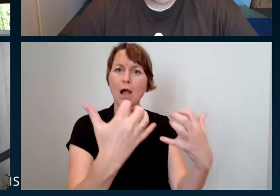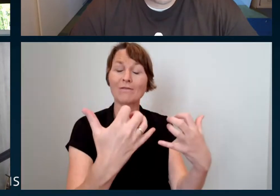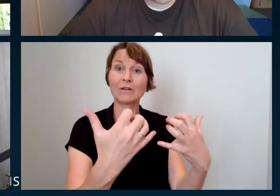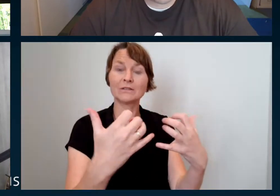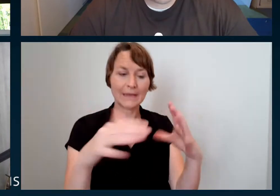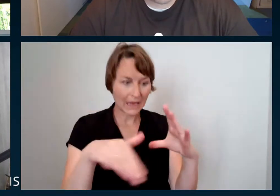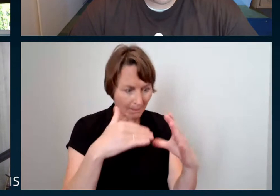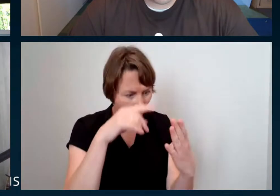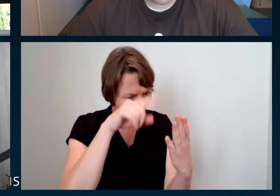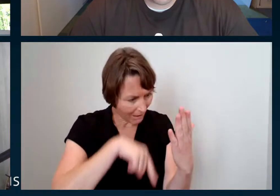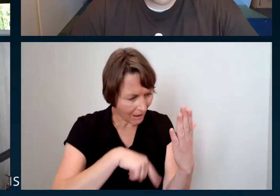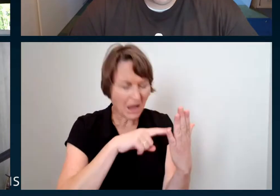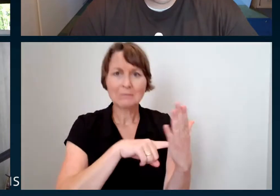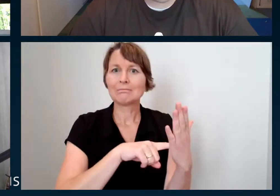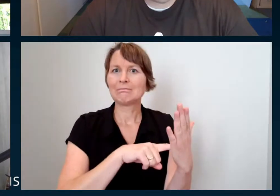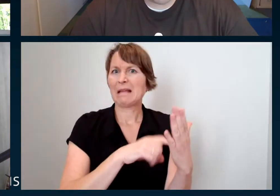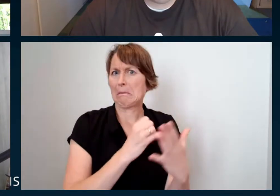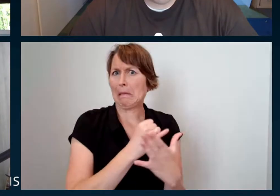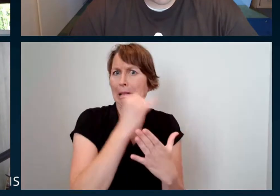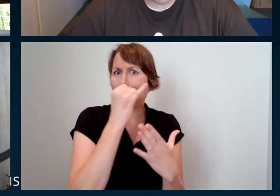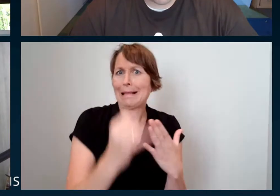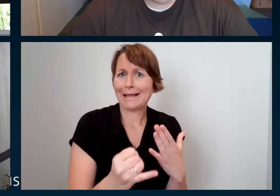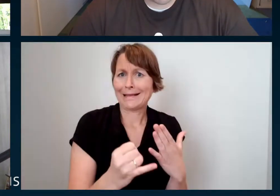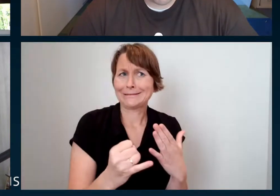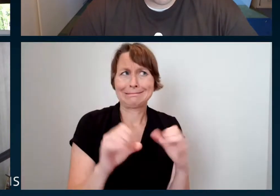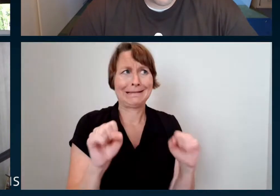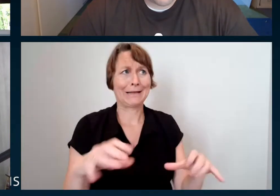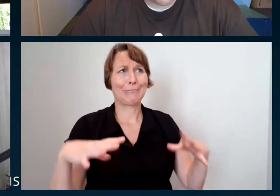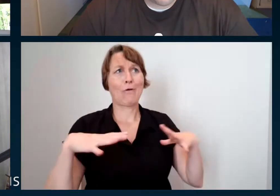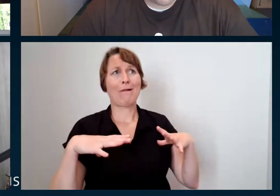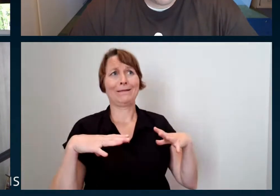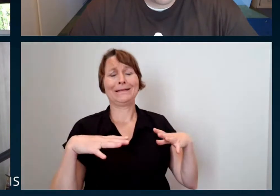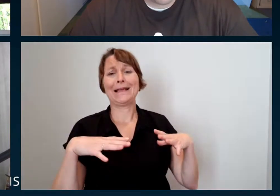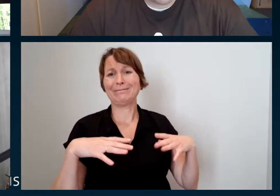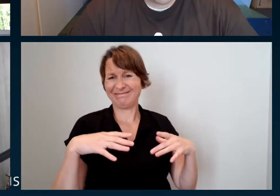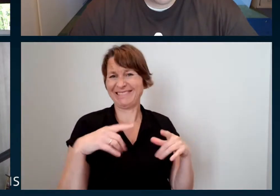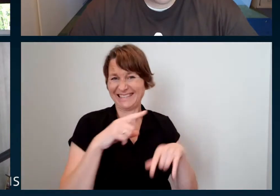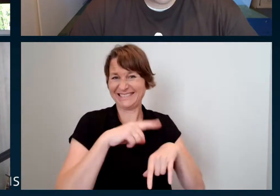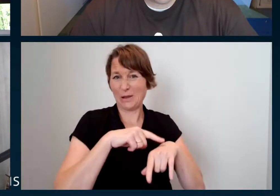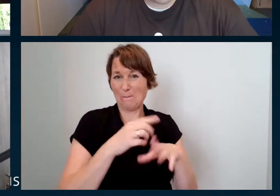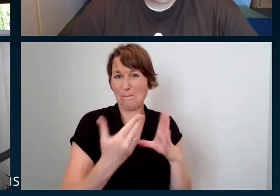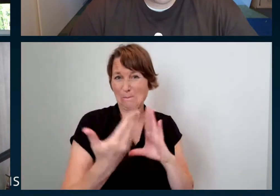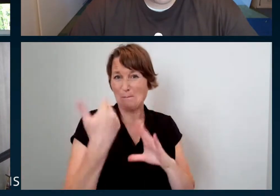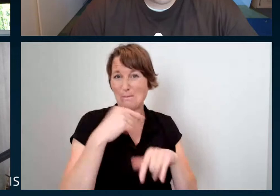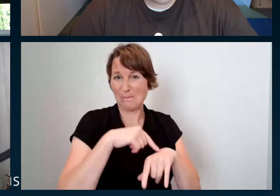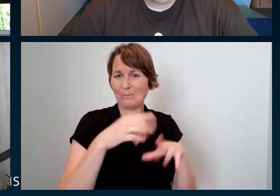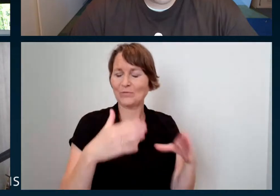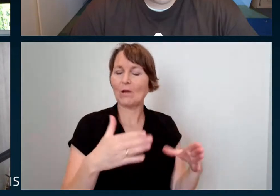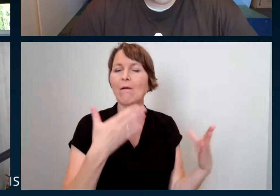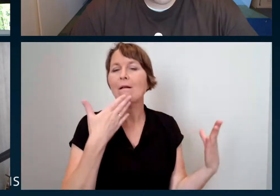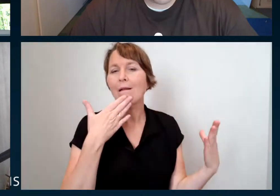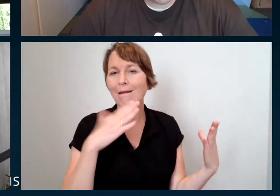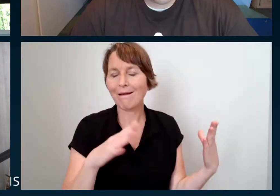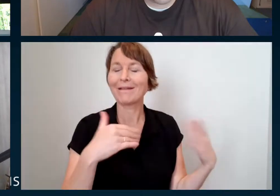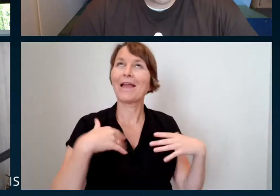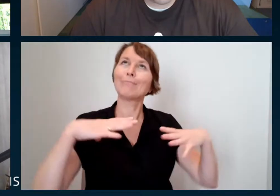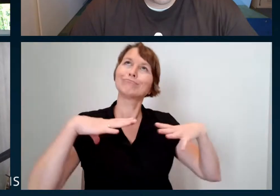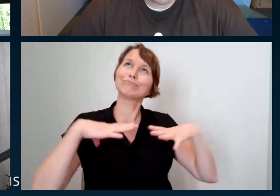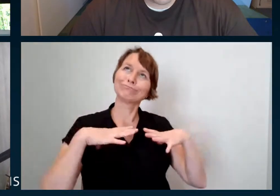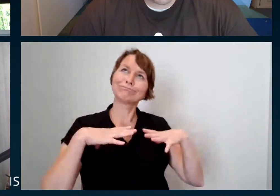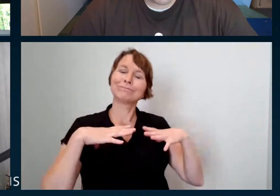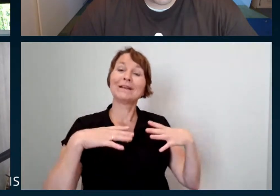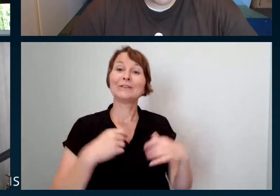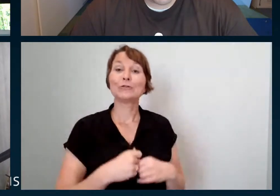possible holiday that you could have in that period. So we were lucky with that holiday. And yeah, now getting